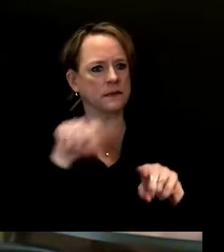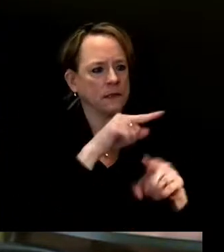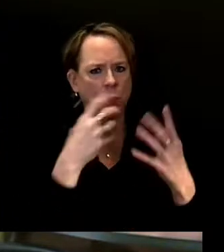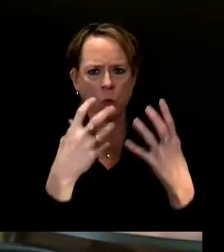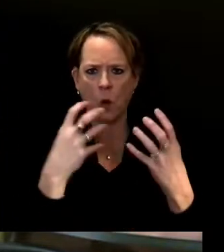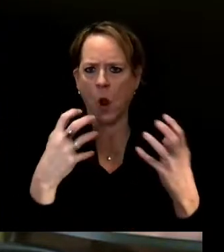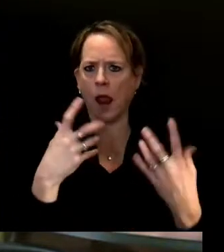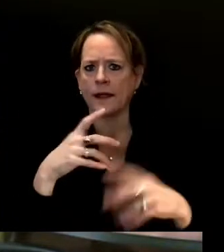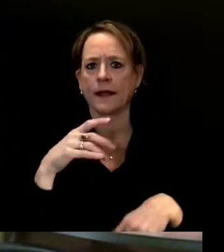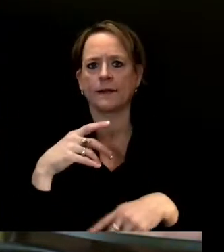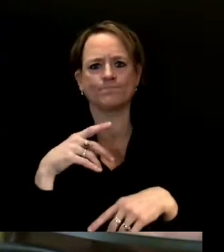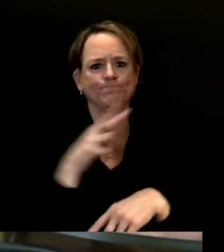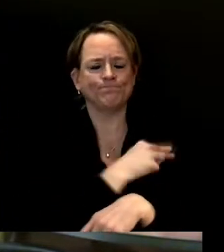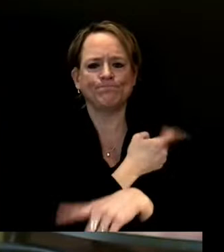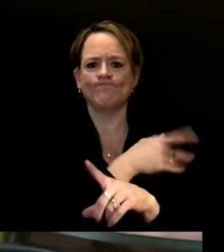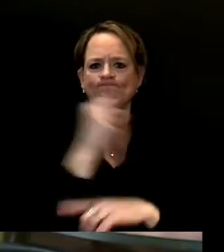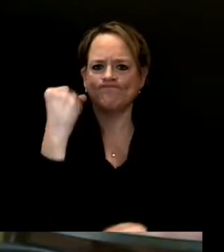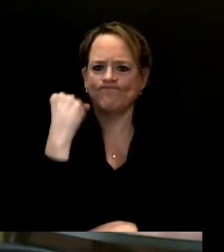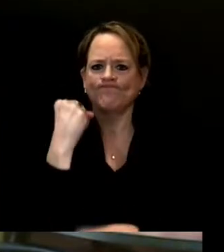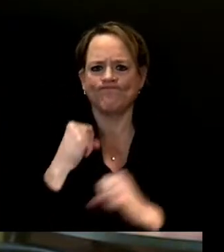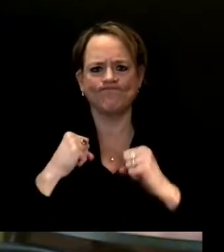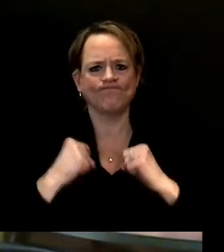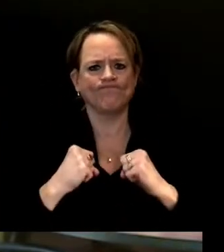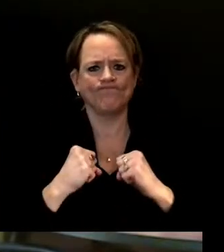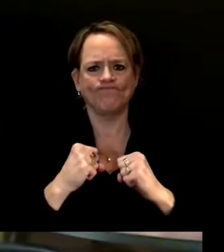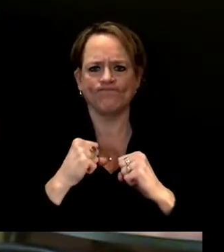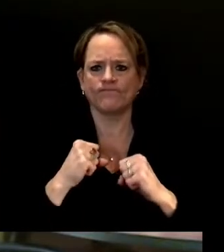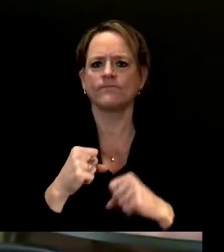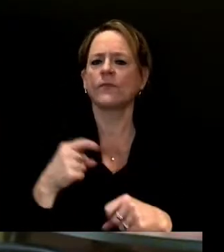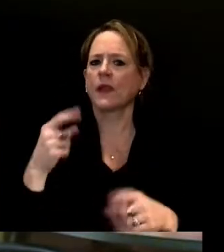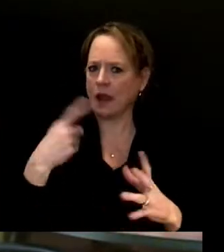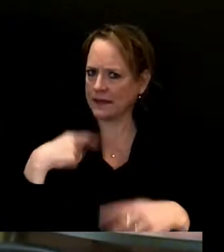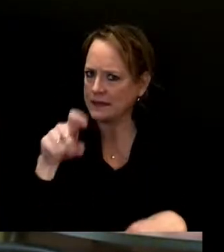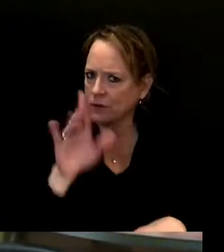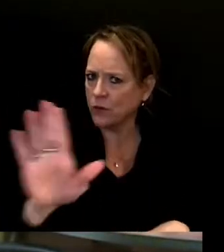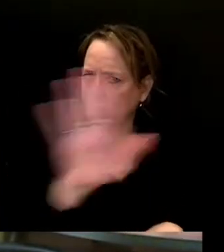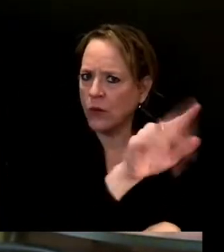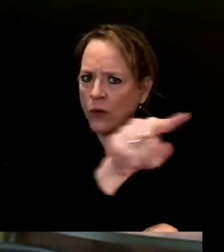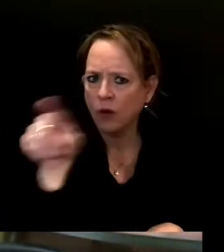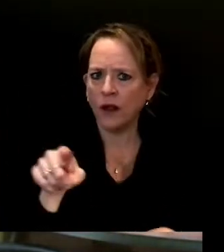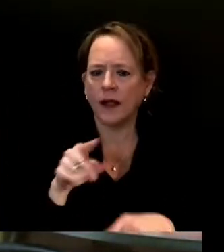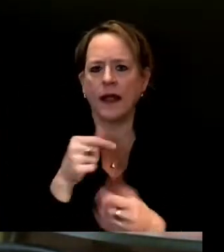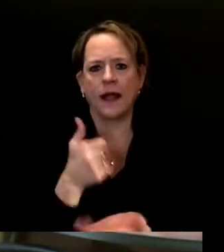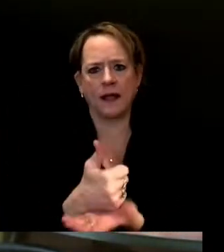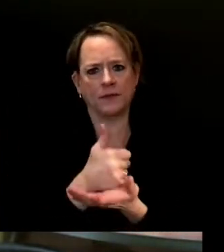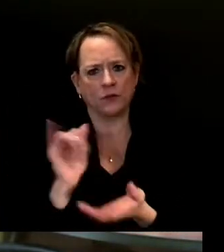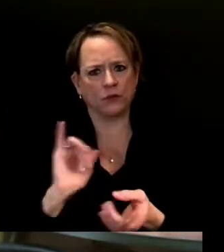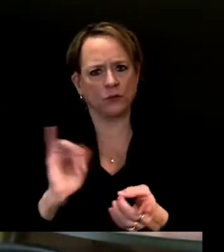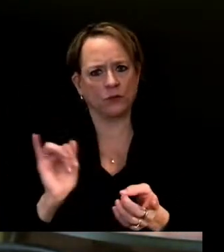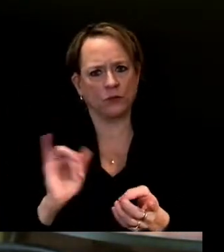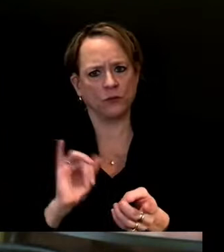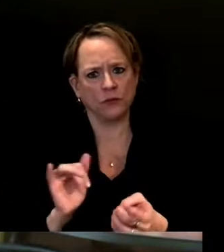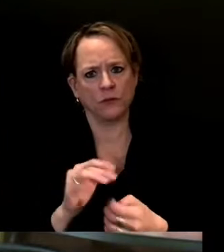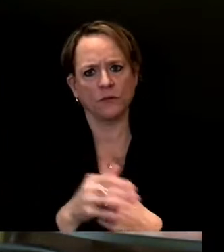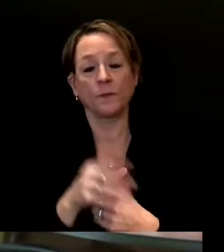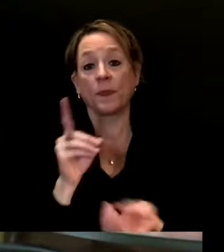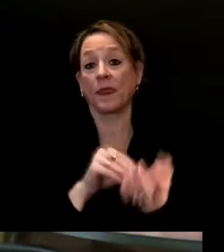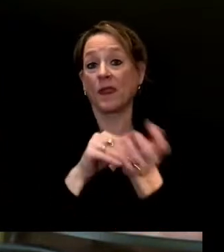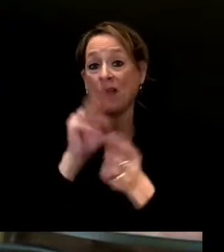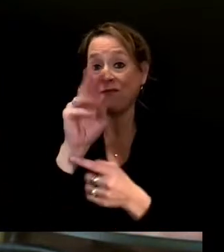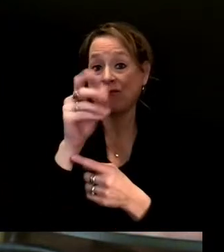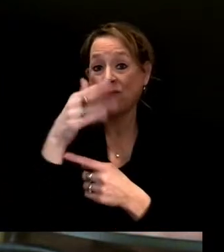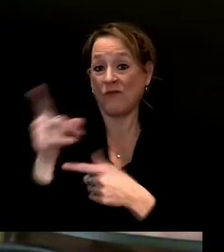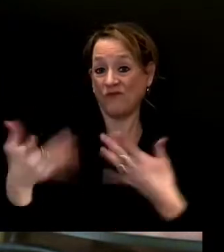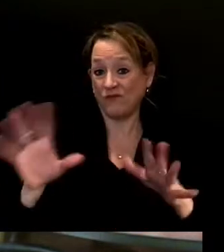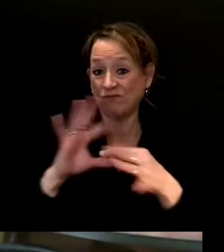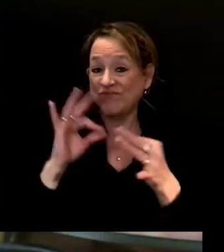to support our healthcare systems. As Dr. Ryan Westergaard has noted previously, although our recommendations are